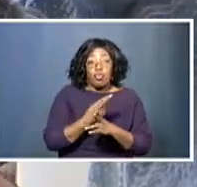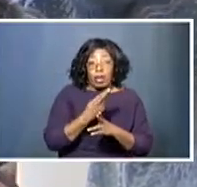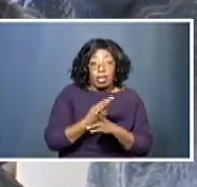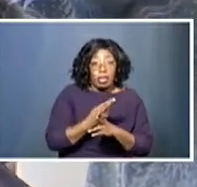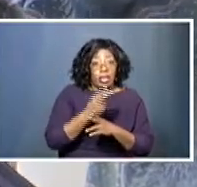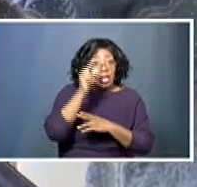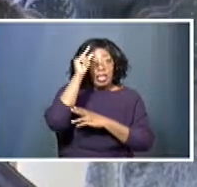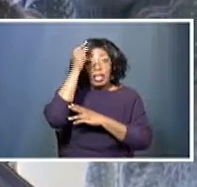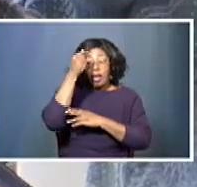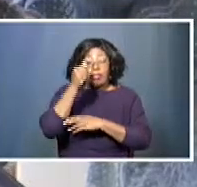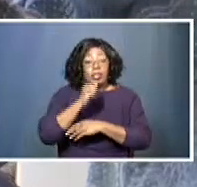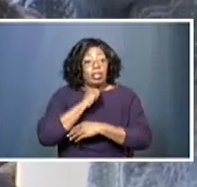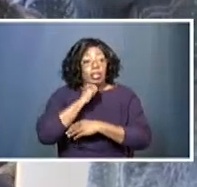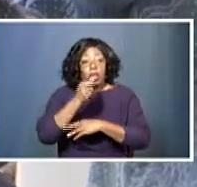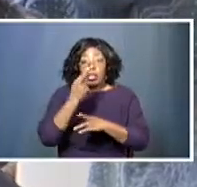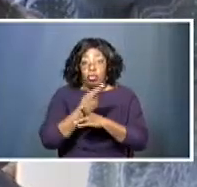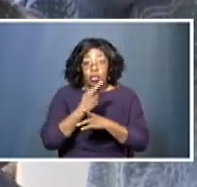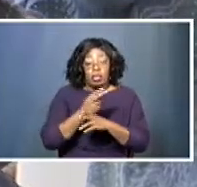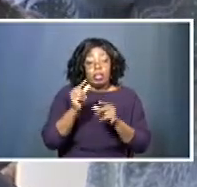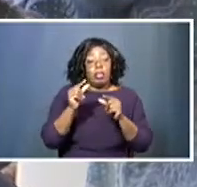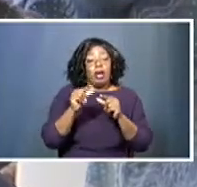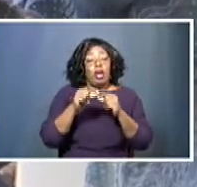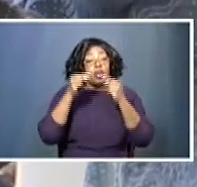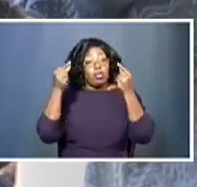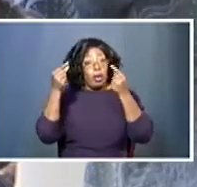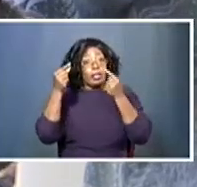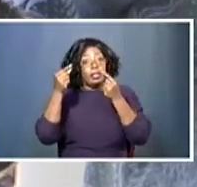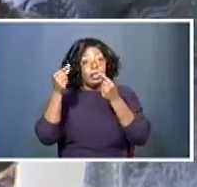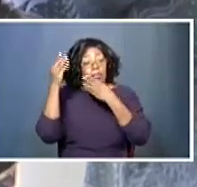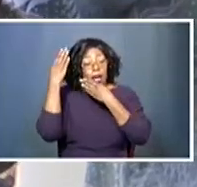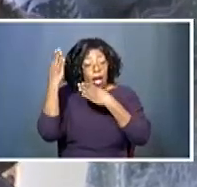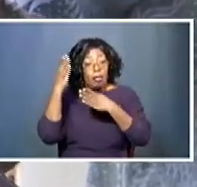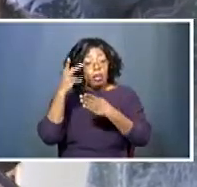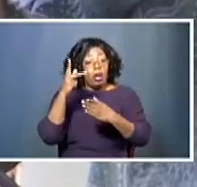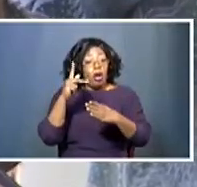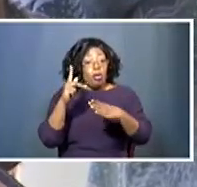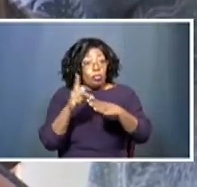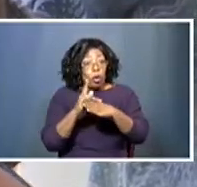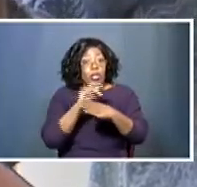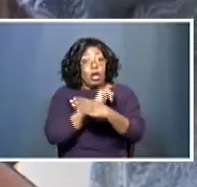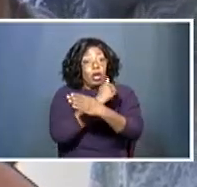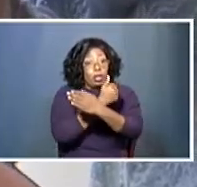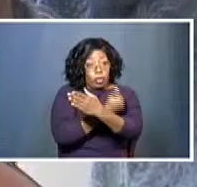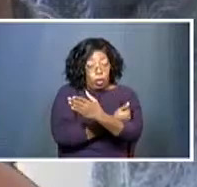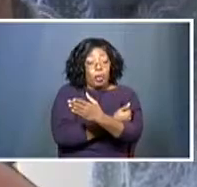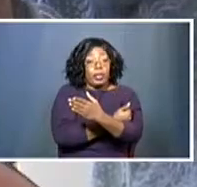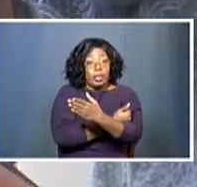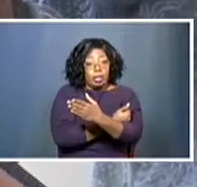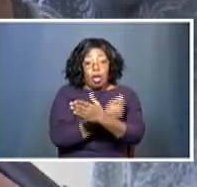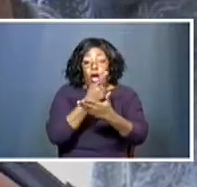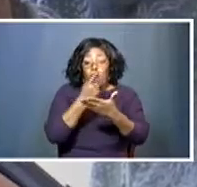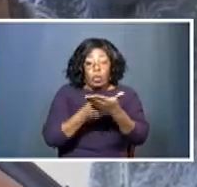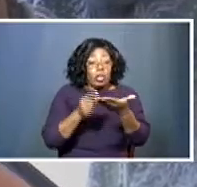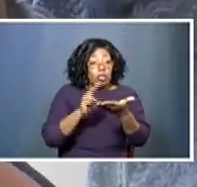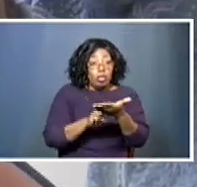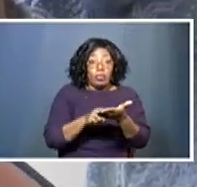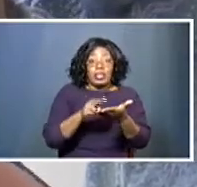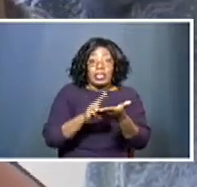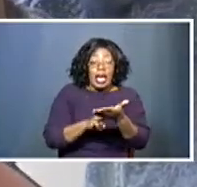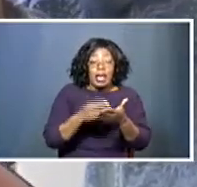government is not the regulator. The Grand Bahama Port Authority is the regulator based on the Hawksbill Creek Agreement that was signed back